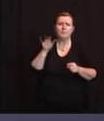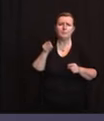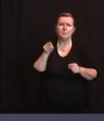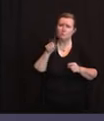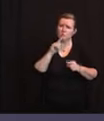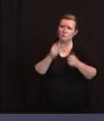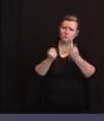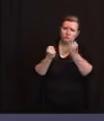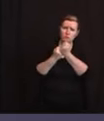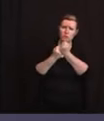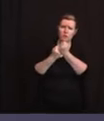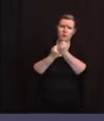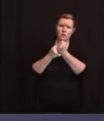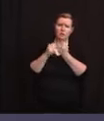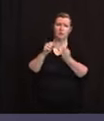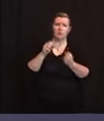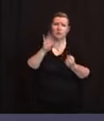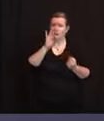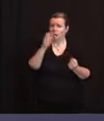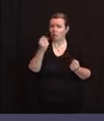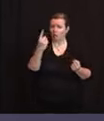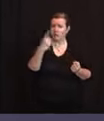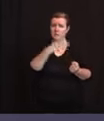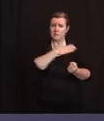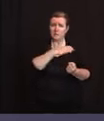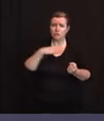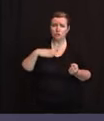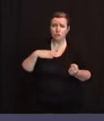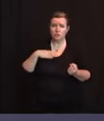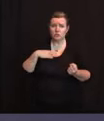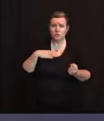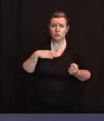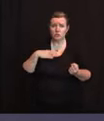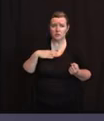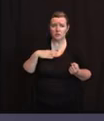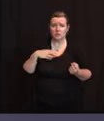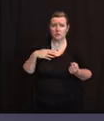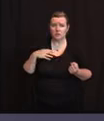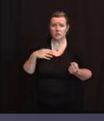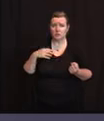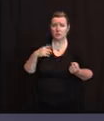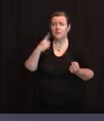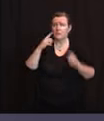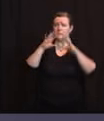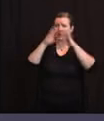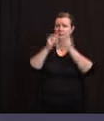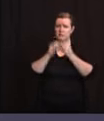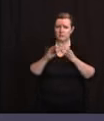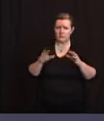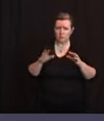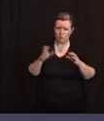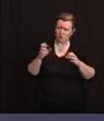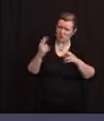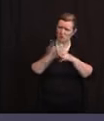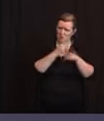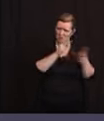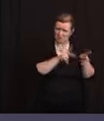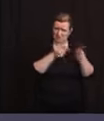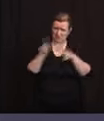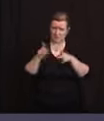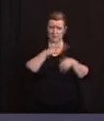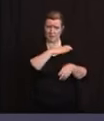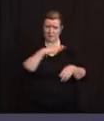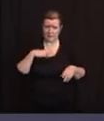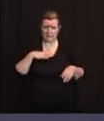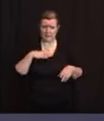style commission for the federal pandemic relief. In light of some of the questions that are going on about New Jersey's response, specifically